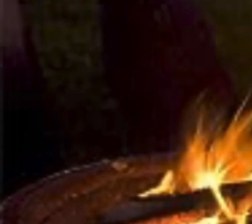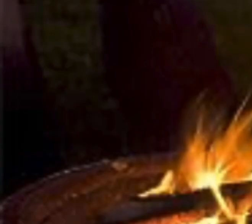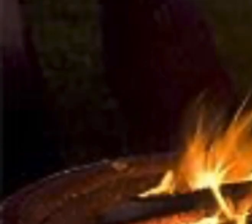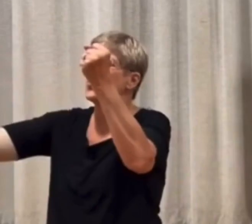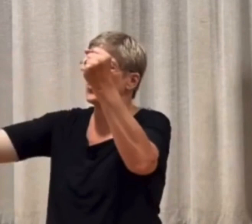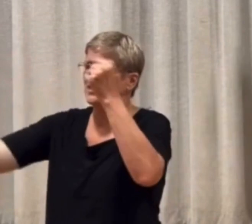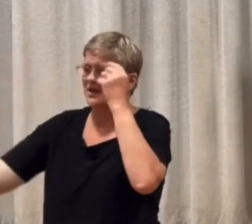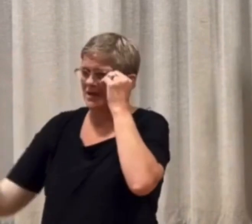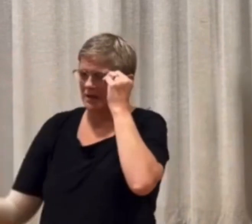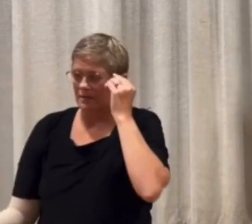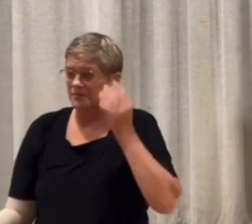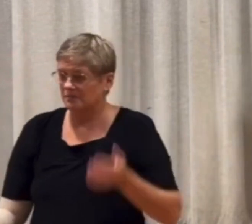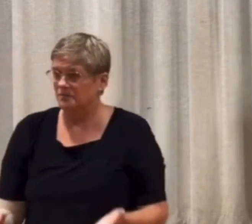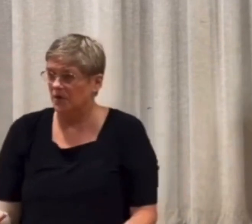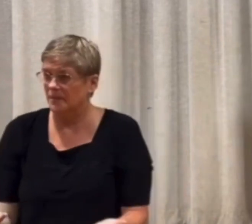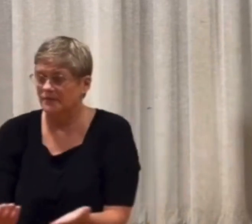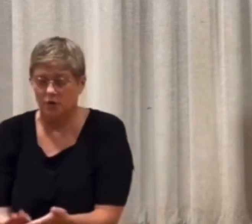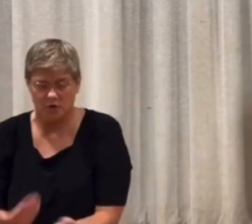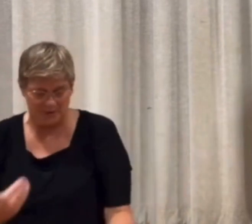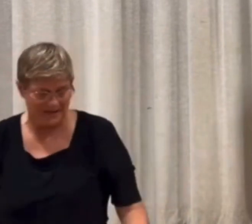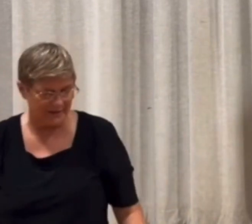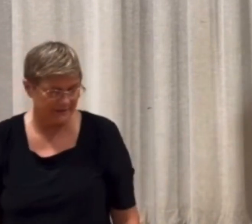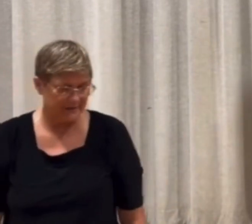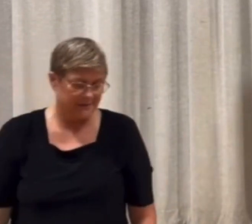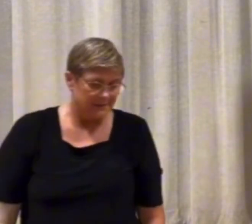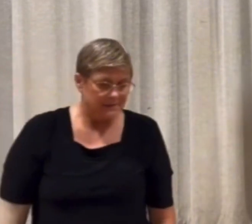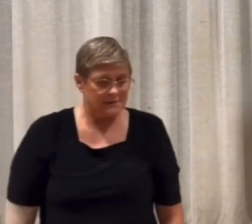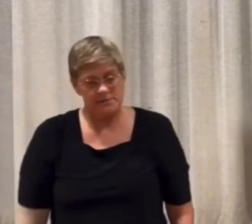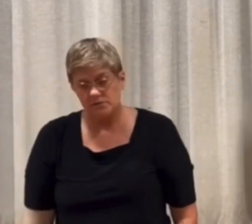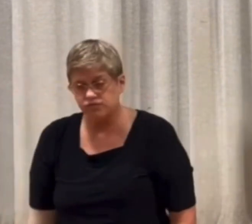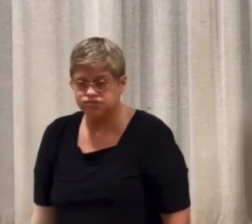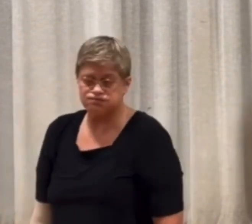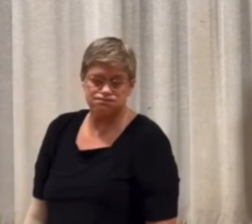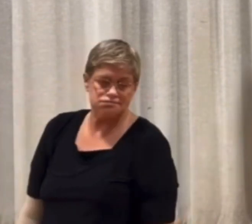actually pick up that poker and start going into that fire, and what